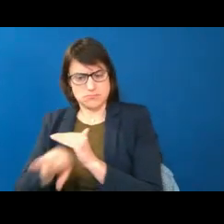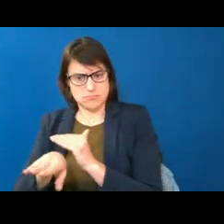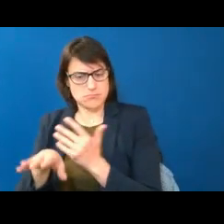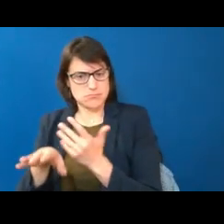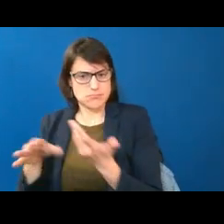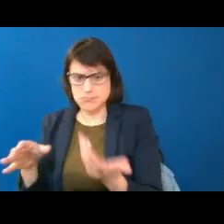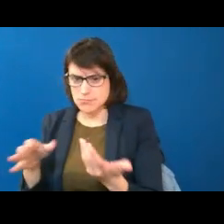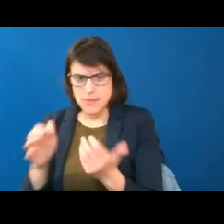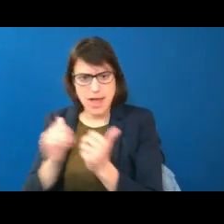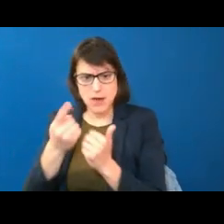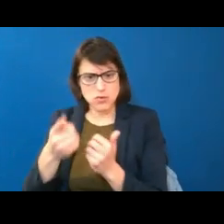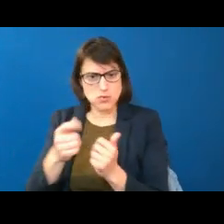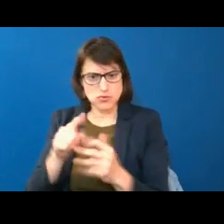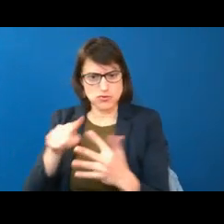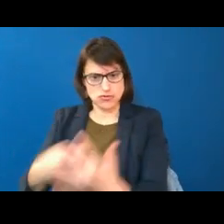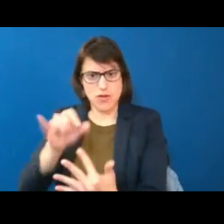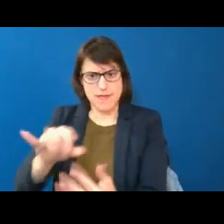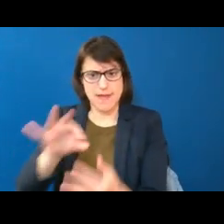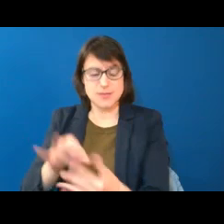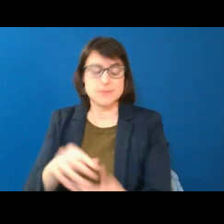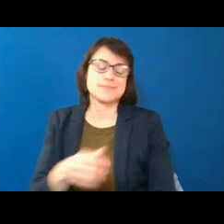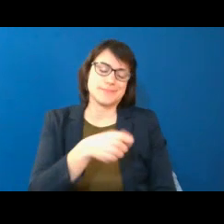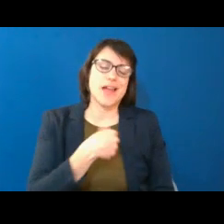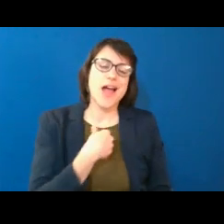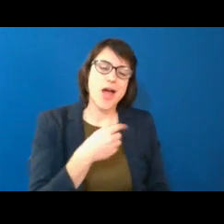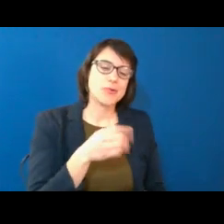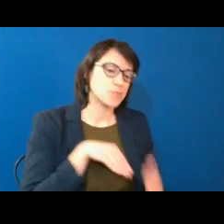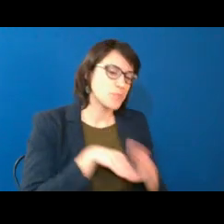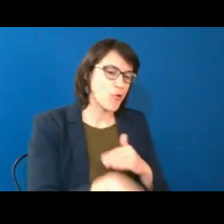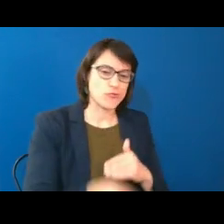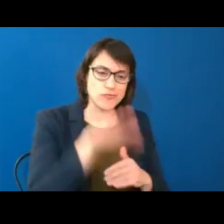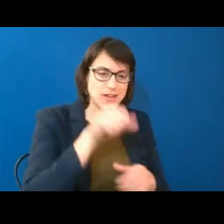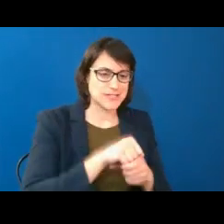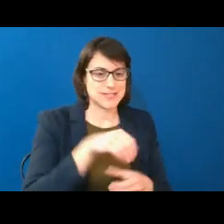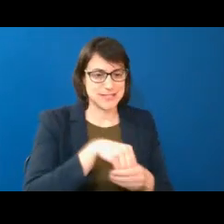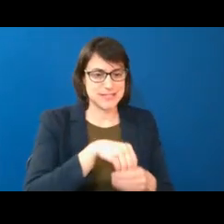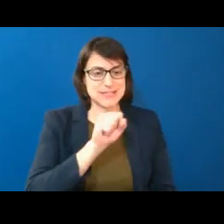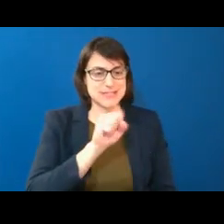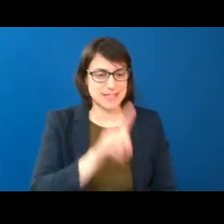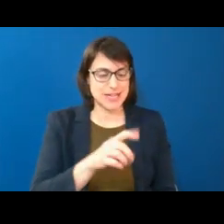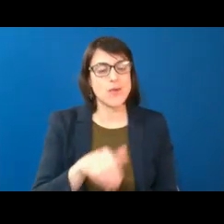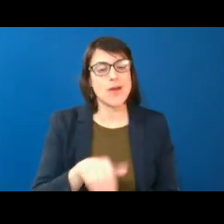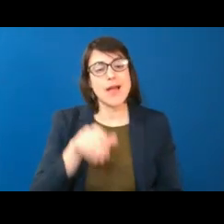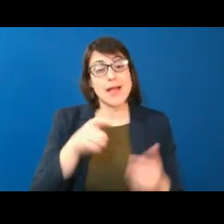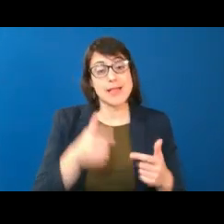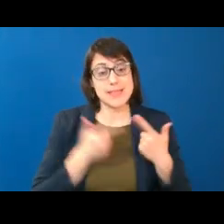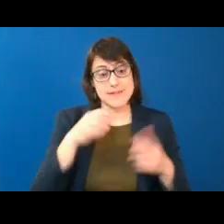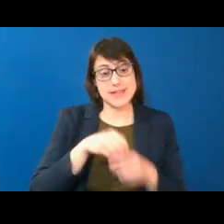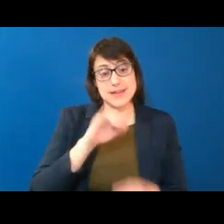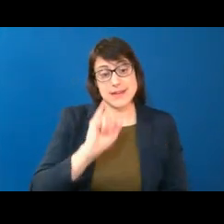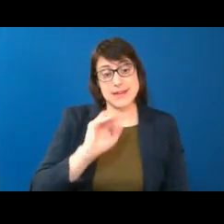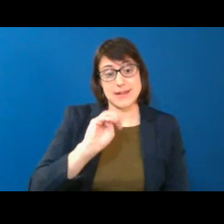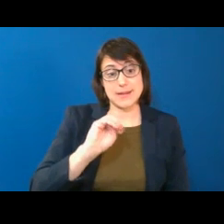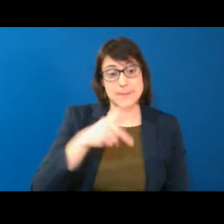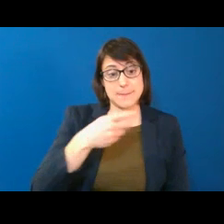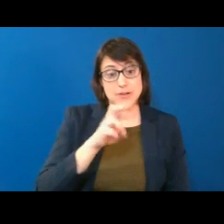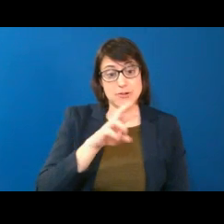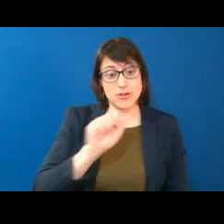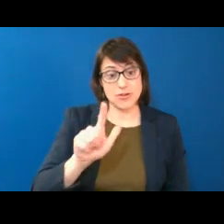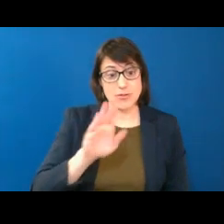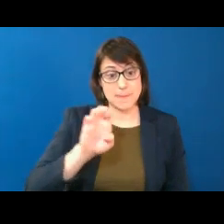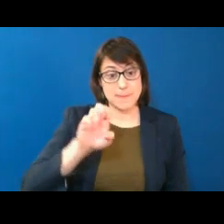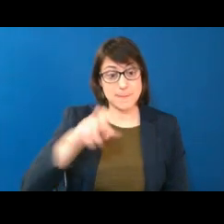Wow. Yeah, so I was born and raised in San Diego. I lived in Imperial Beach, about 2 miles from the reserve, and I actually never